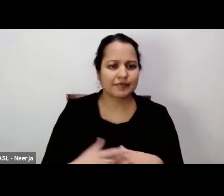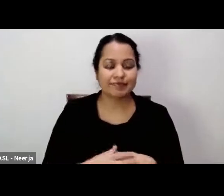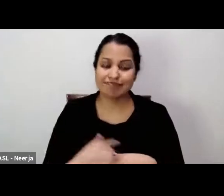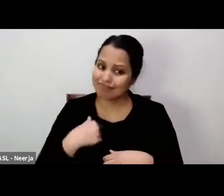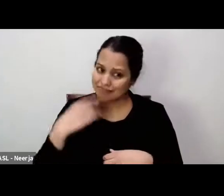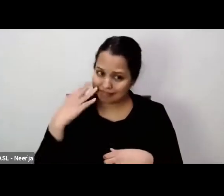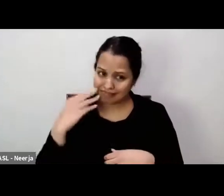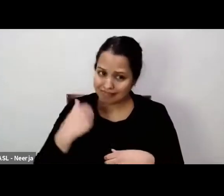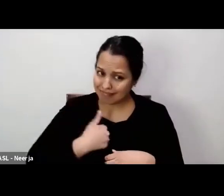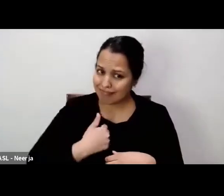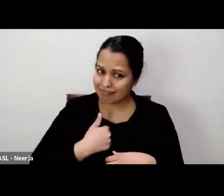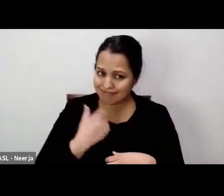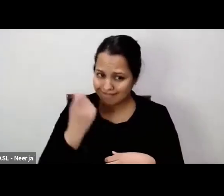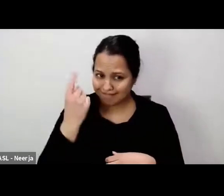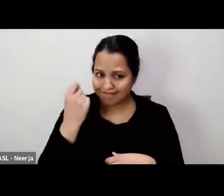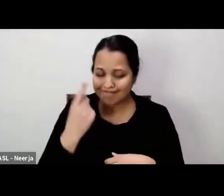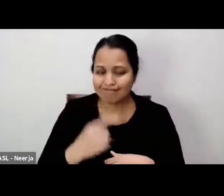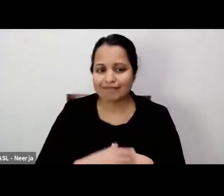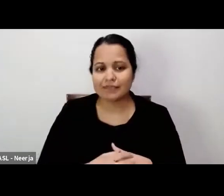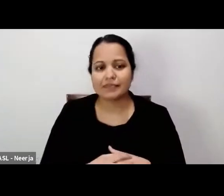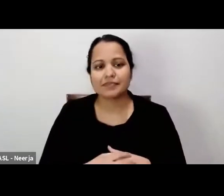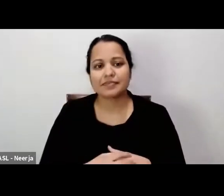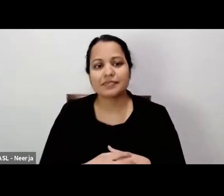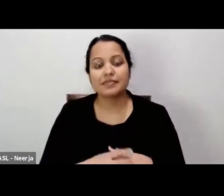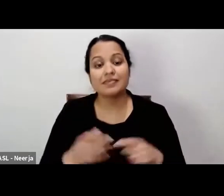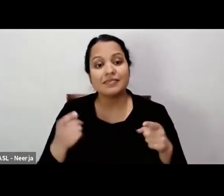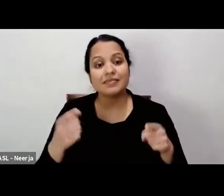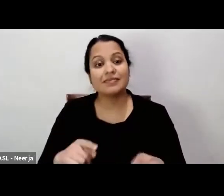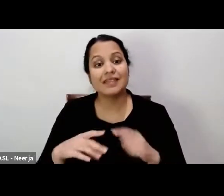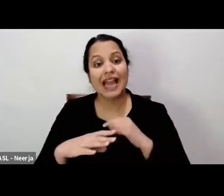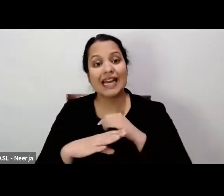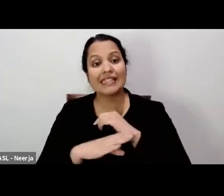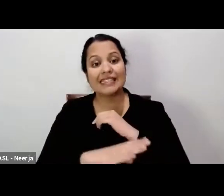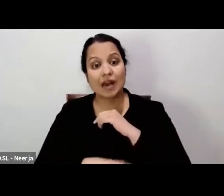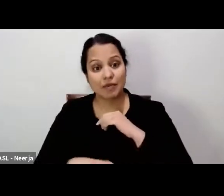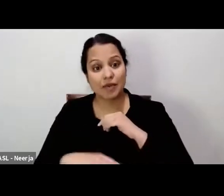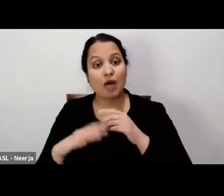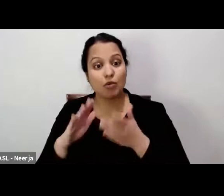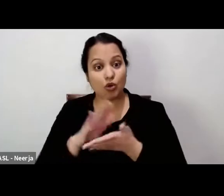as well. In September when schools resumed,